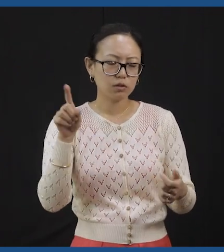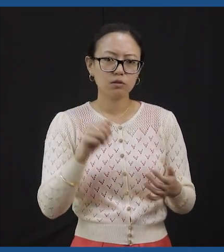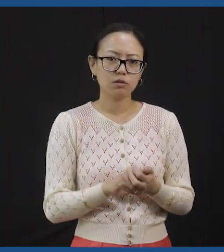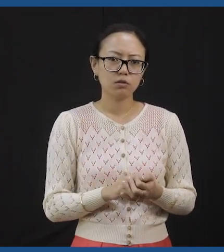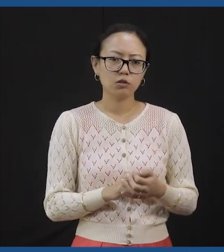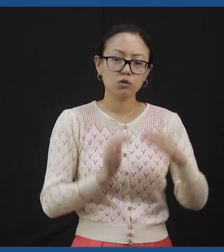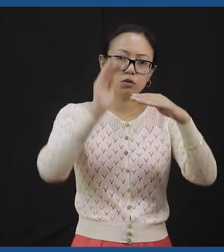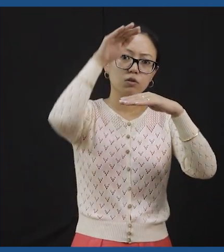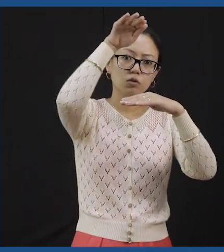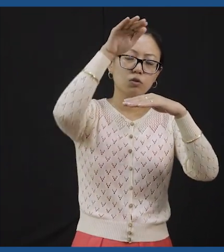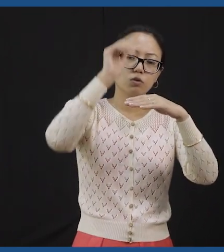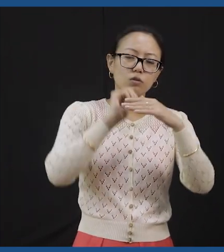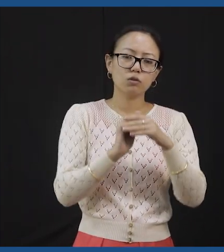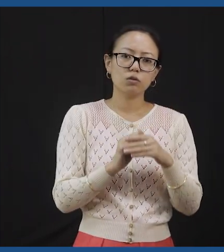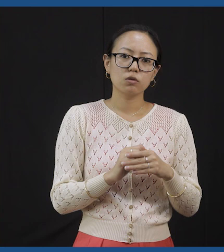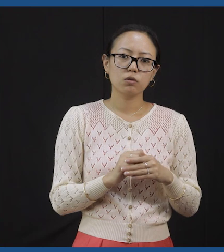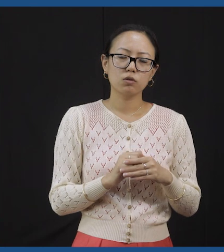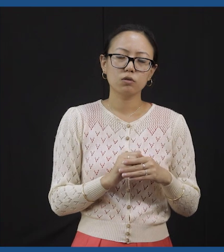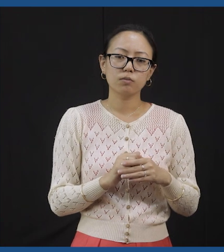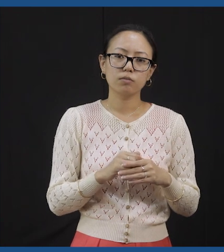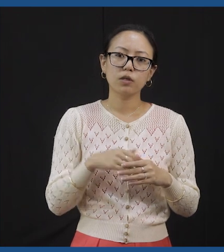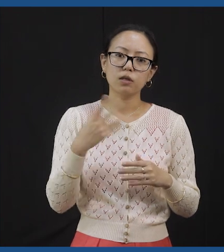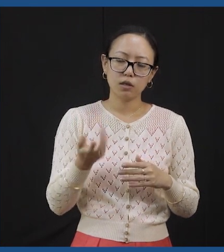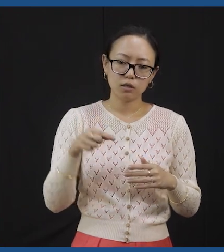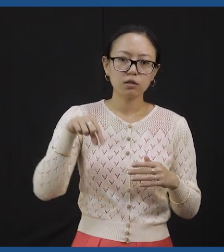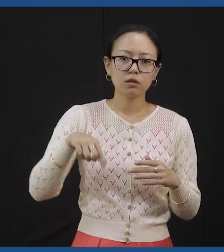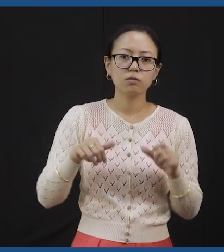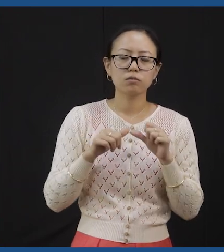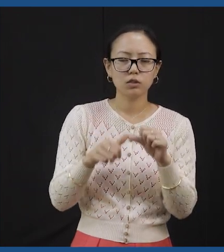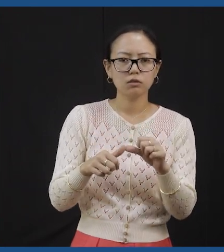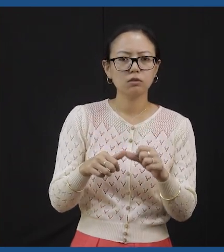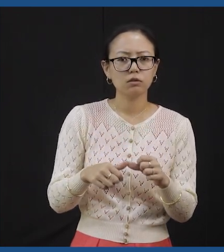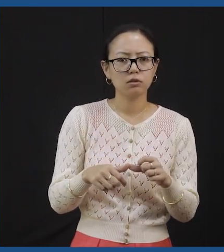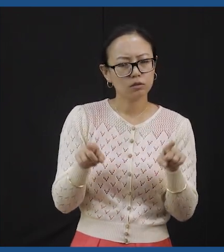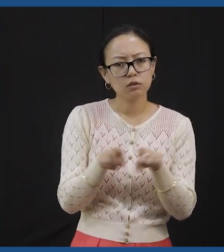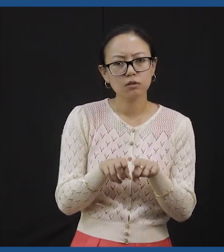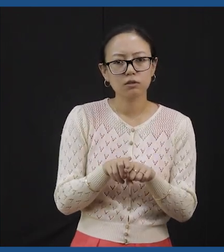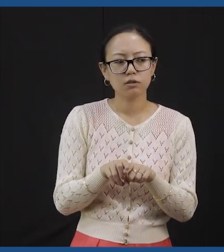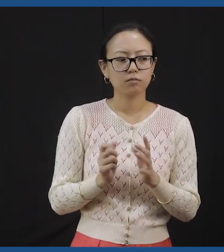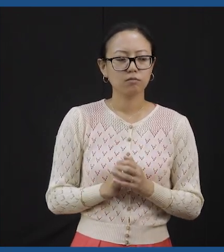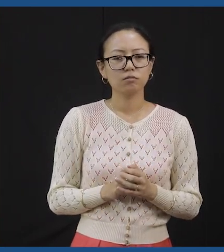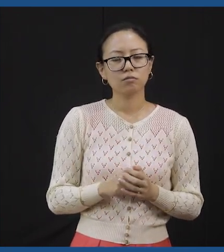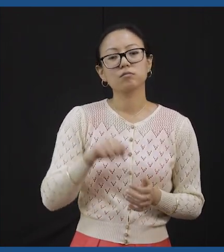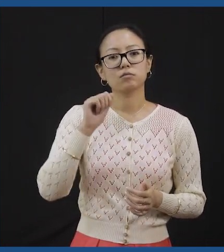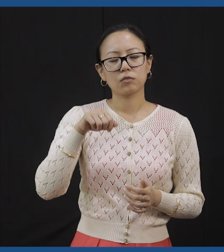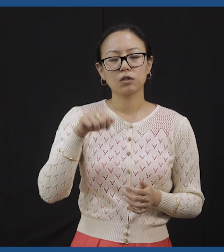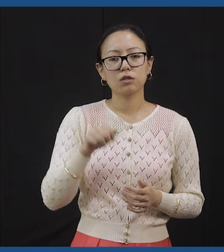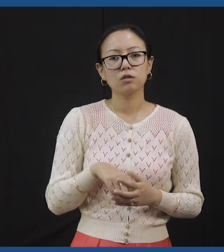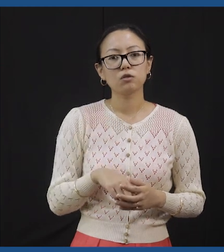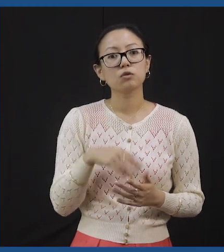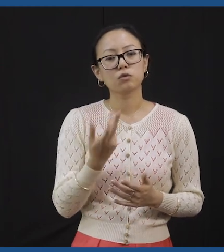and the answer you got by addition. It is same, 209 and 209, which means the answer